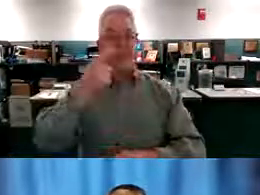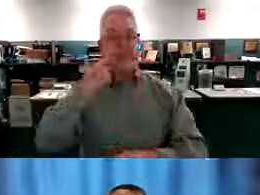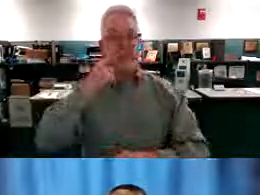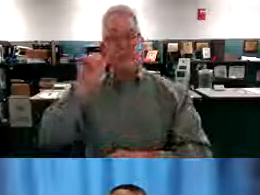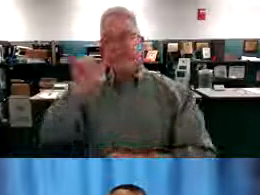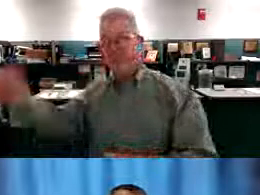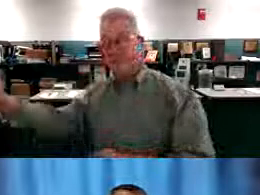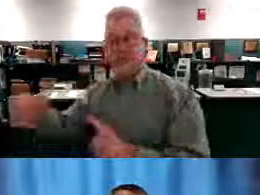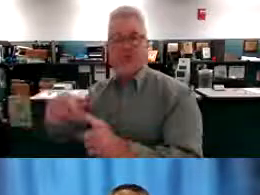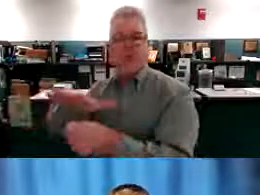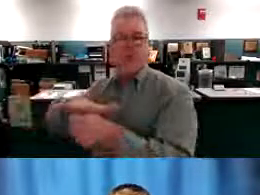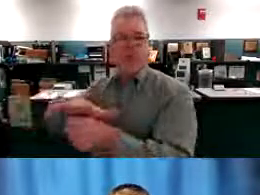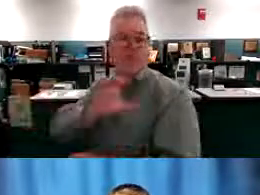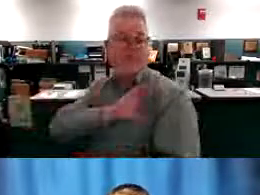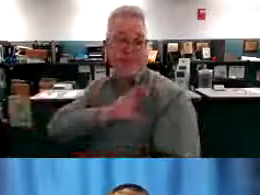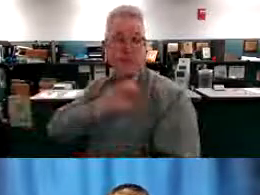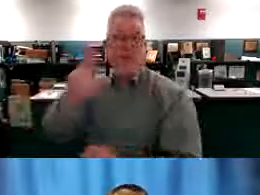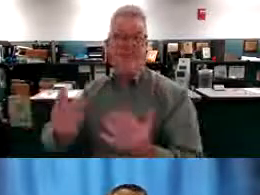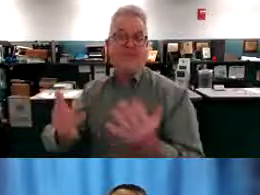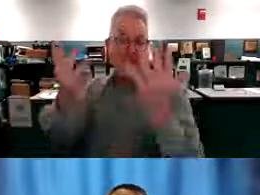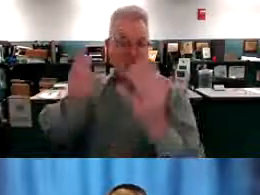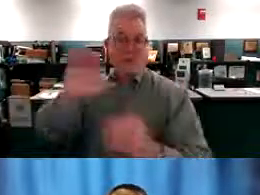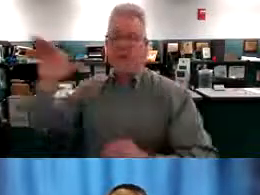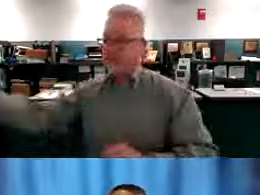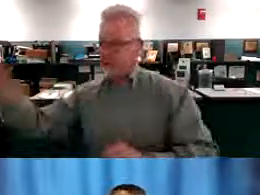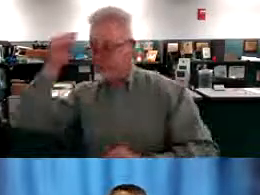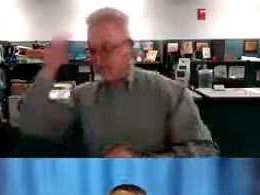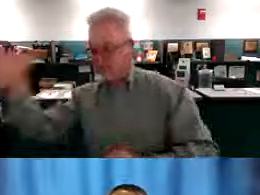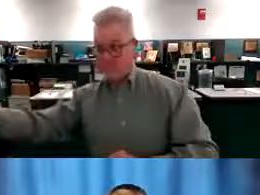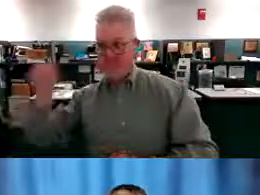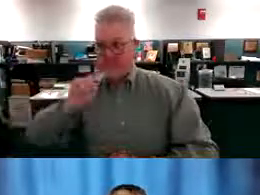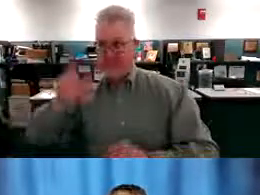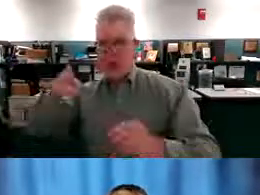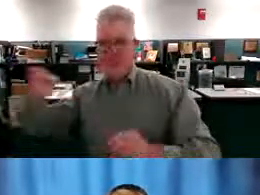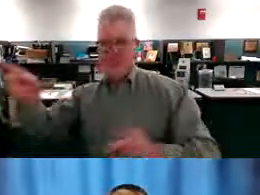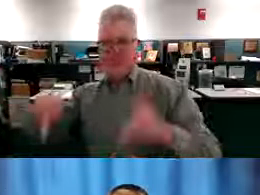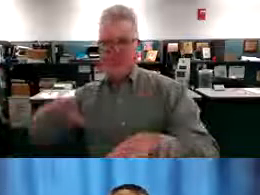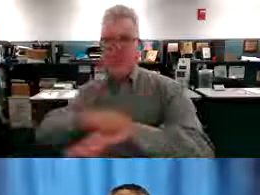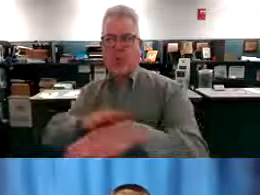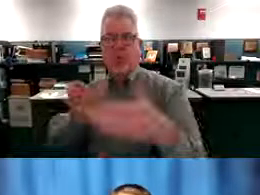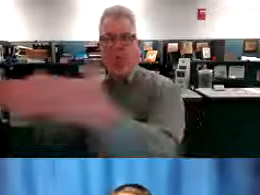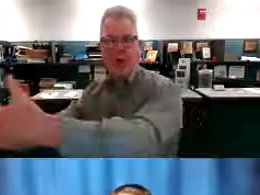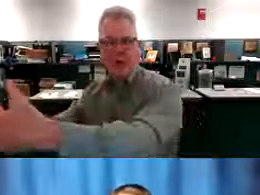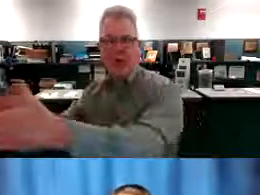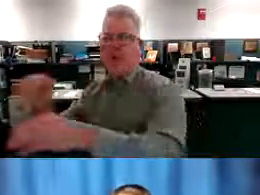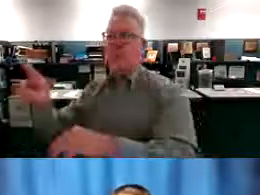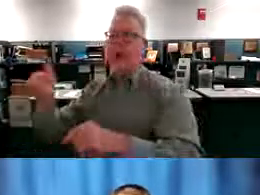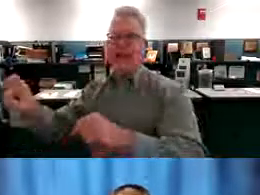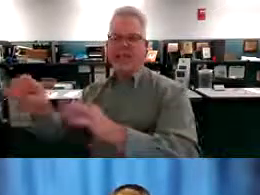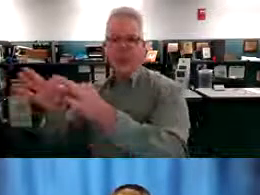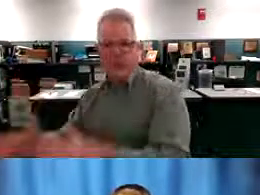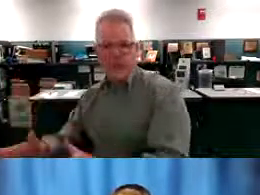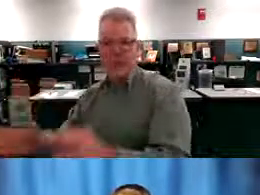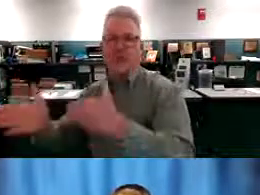in the house is deaf and hard of hearing. And so 911 calls the local police or the local fire and lets them know there's a deaf and hard of